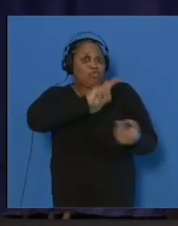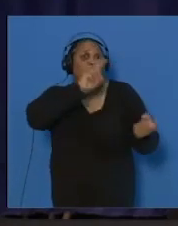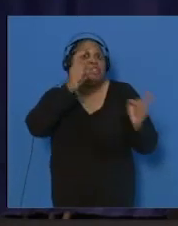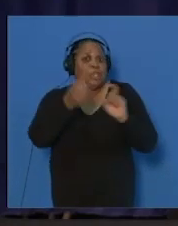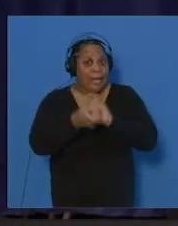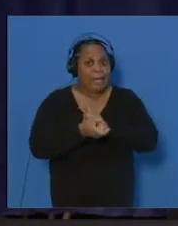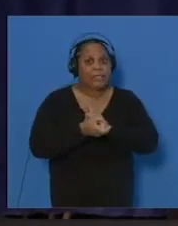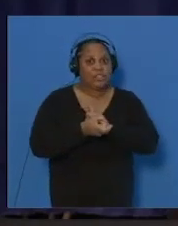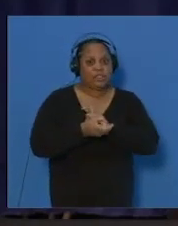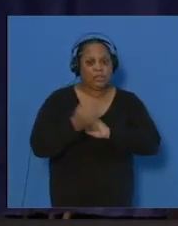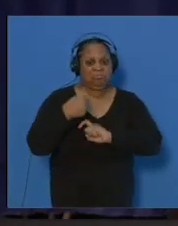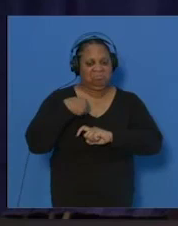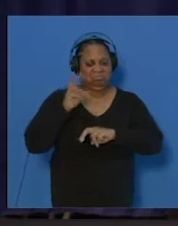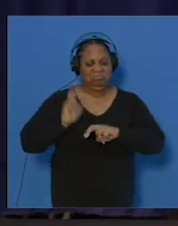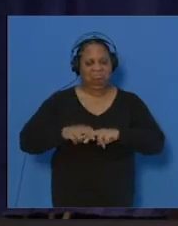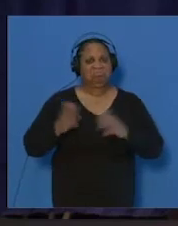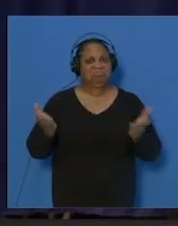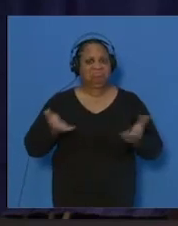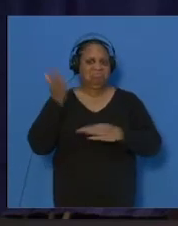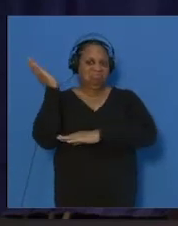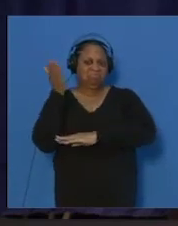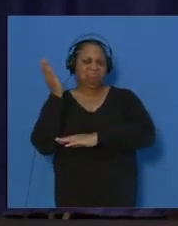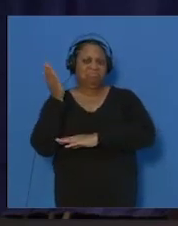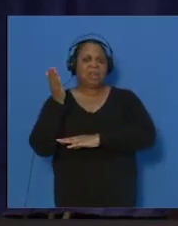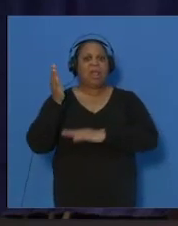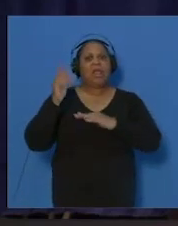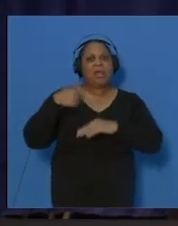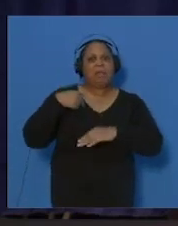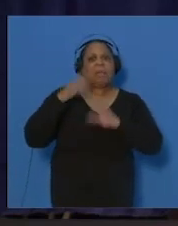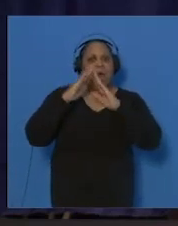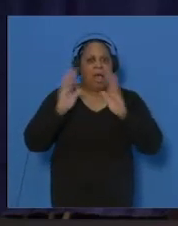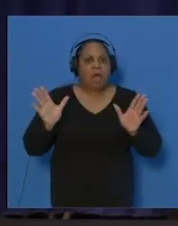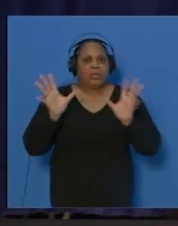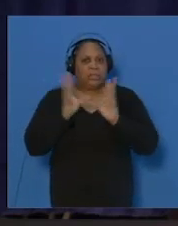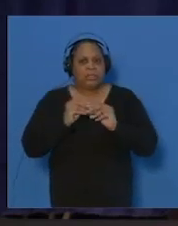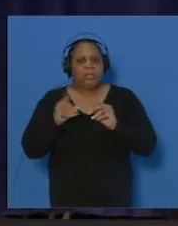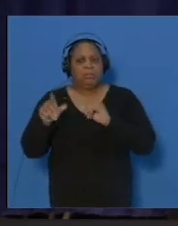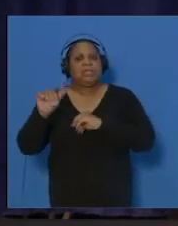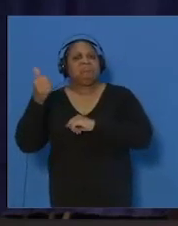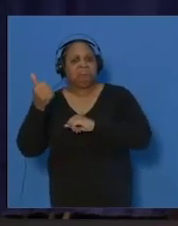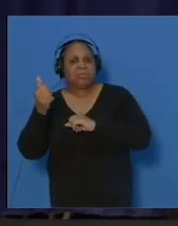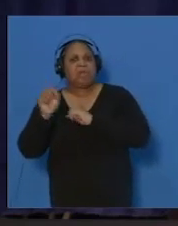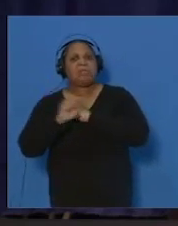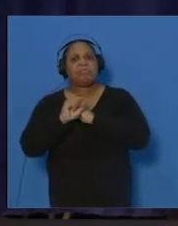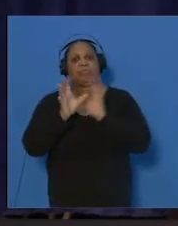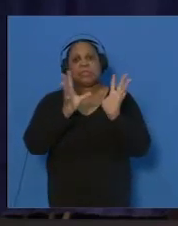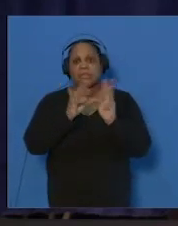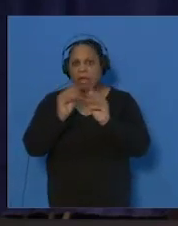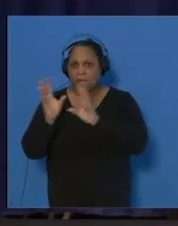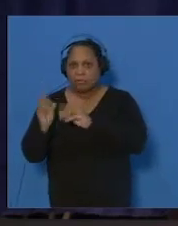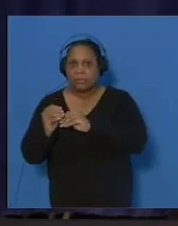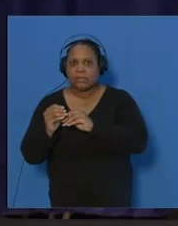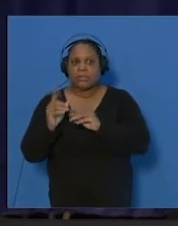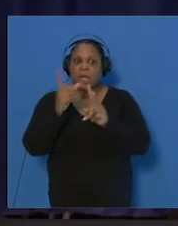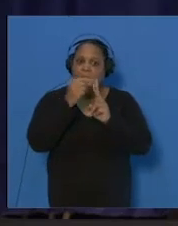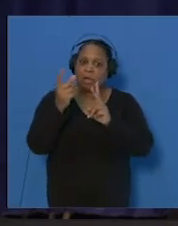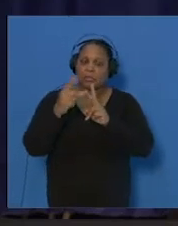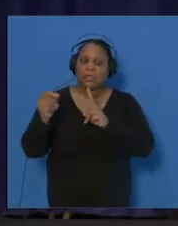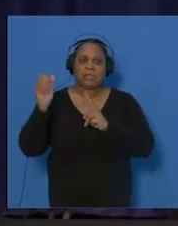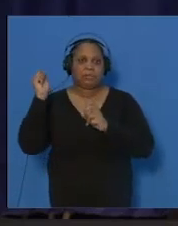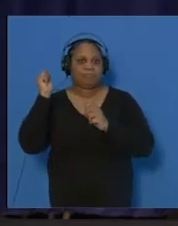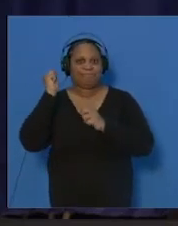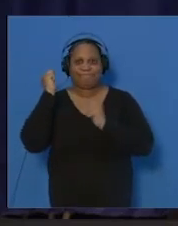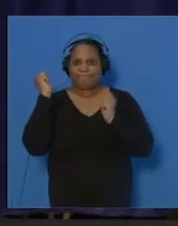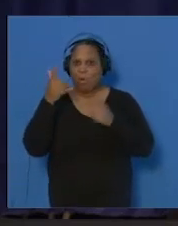have said from this table before, and I think I've said on the floor of the House of Assembly and also in press conferences, that all options need to be on the table